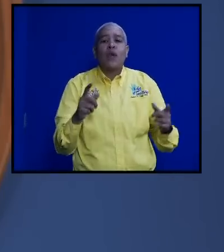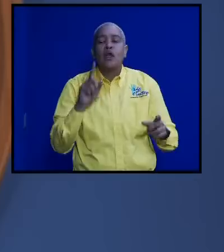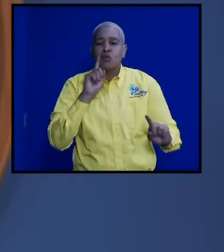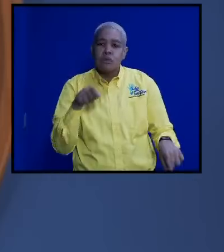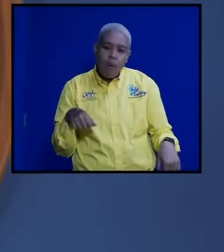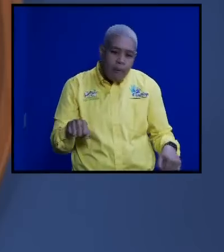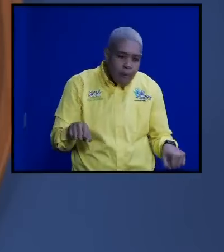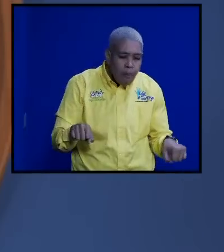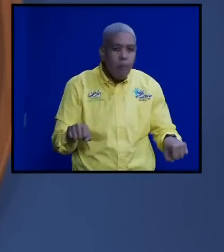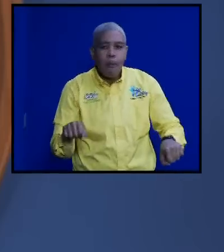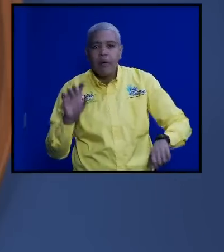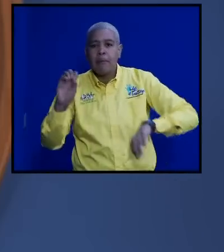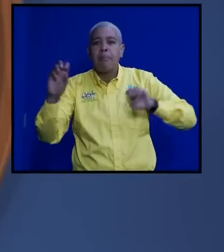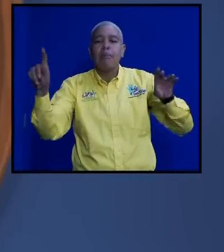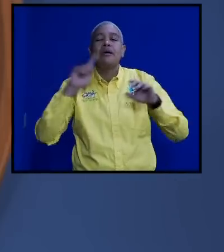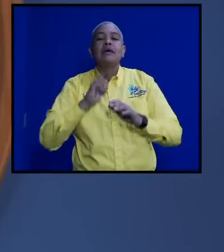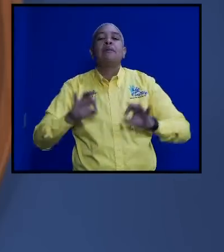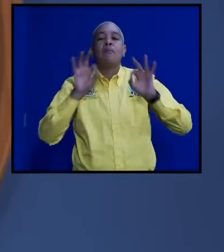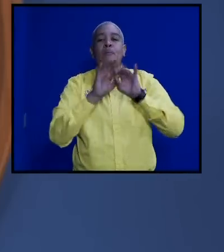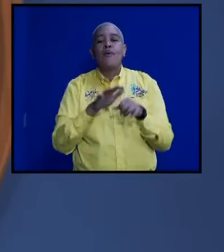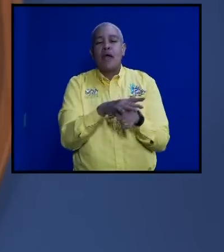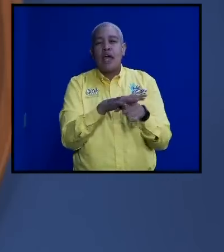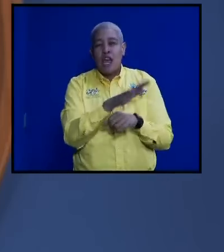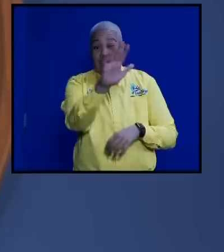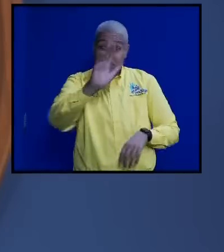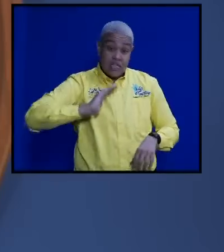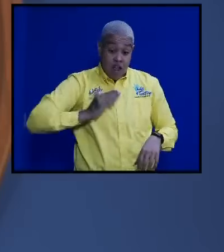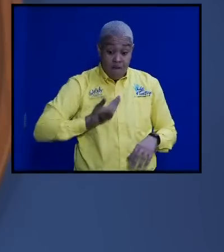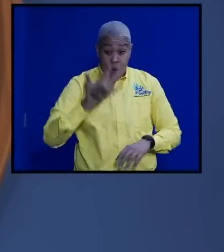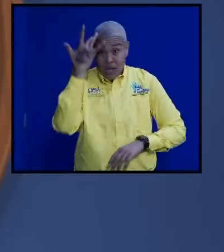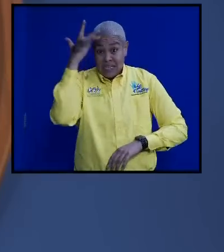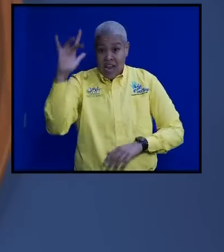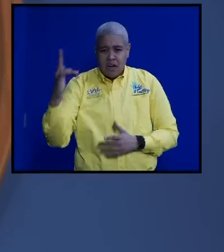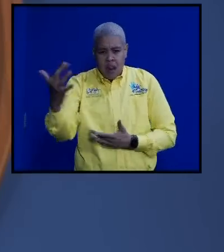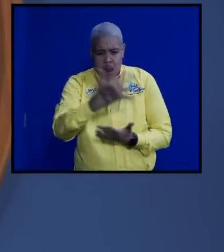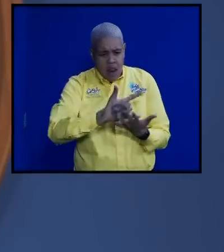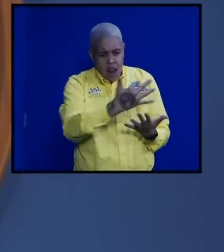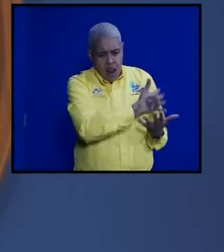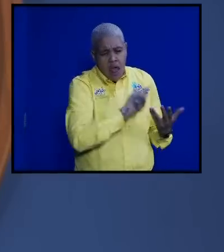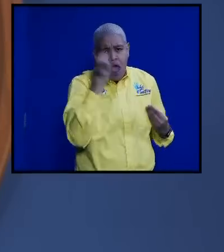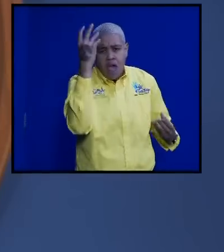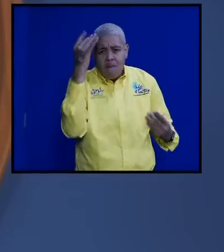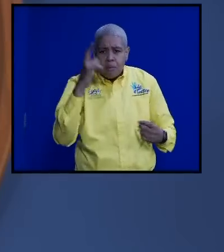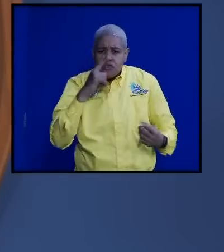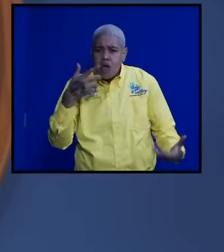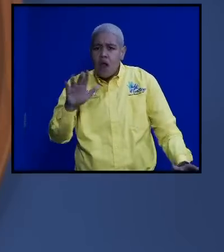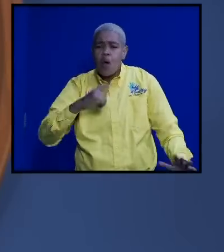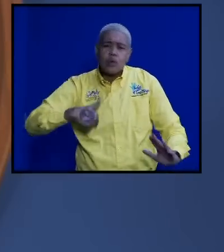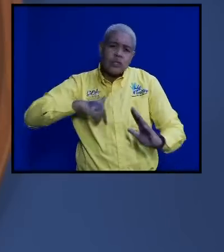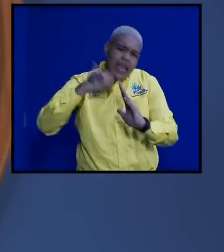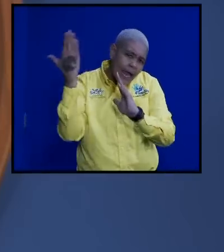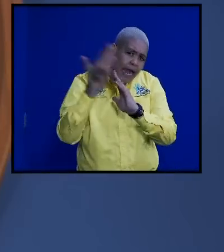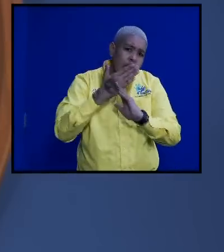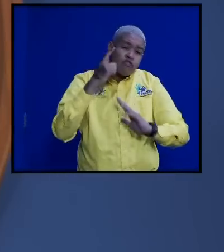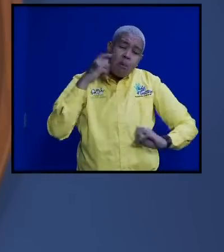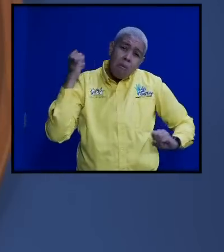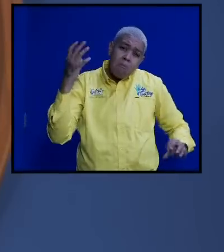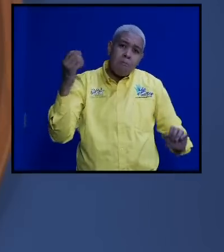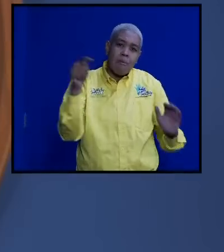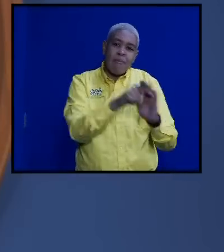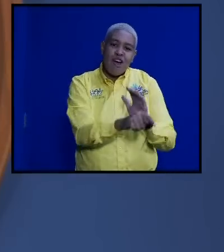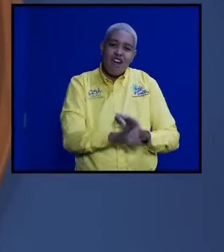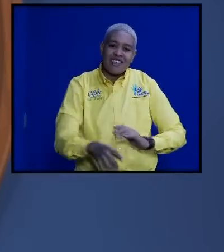to key areas. Our intelligence capability has allowed us to interrupt literally hundreds of